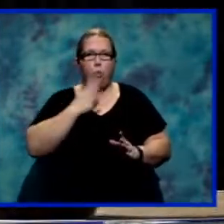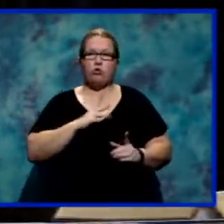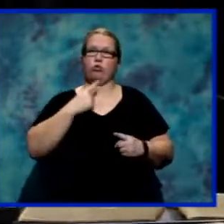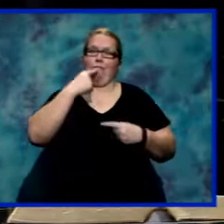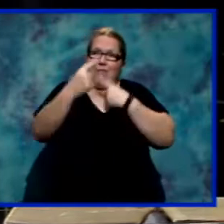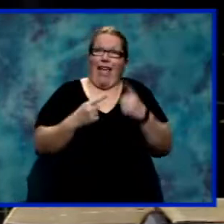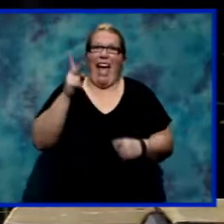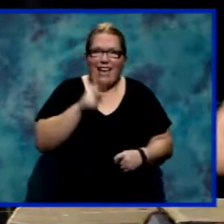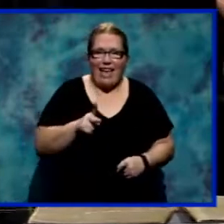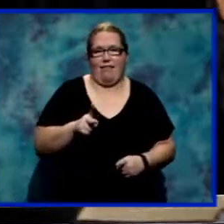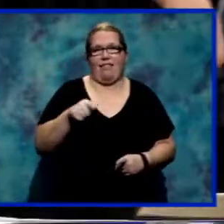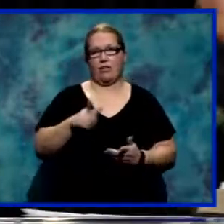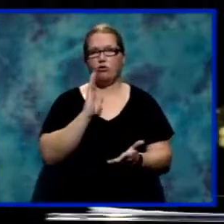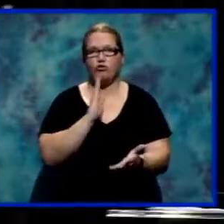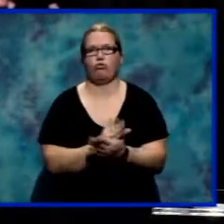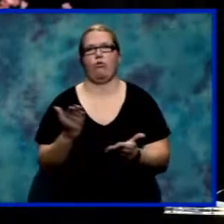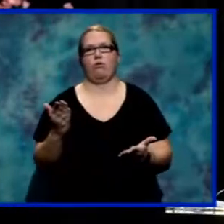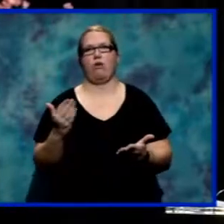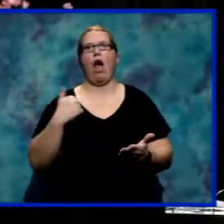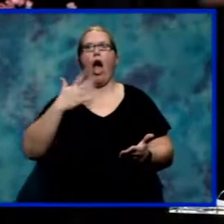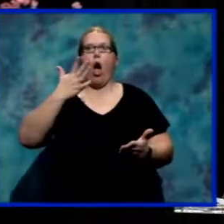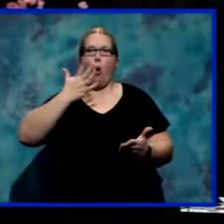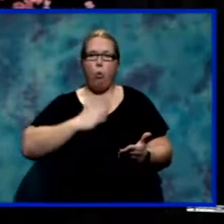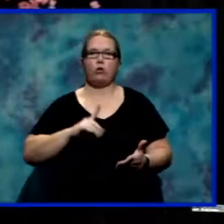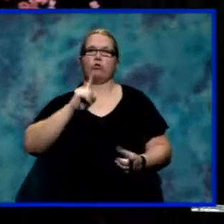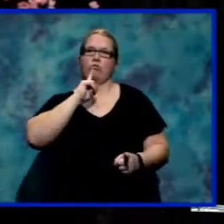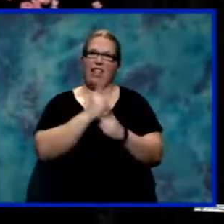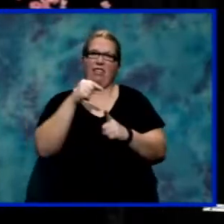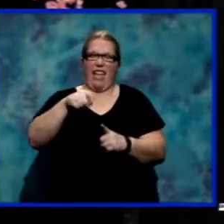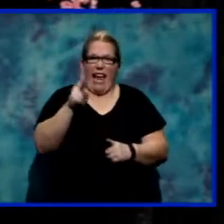I want to re-emphasize this truth. I want to re-emphasize this truth to this church.